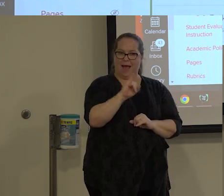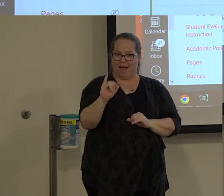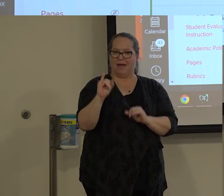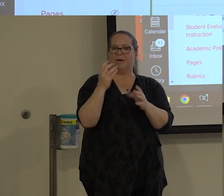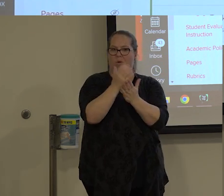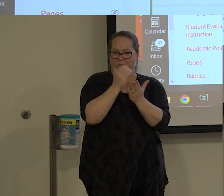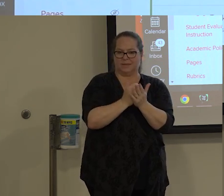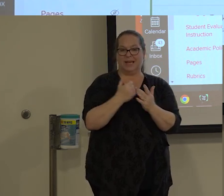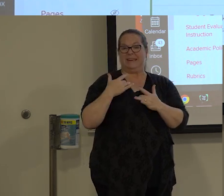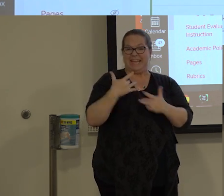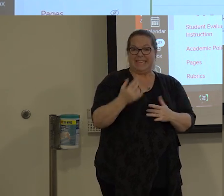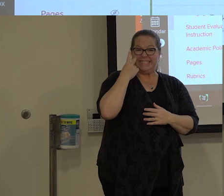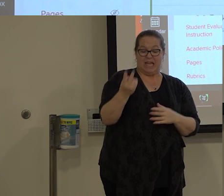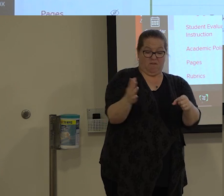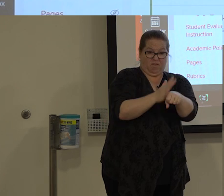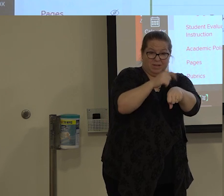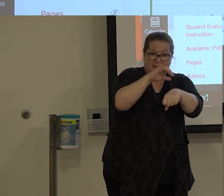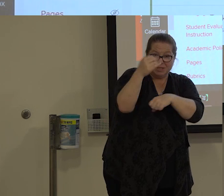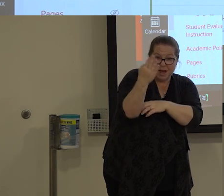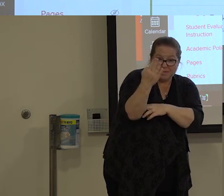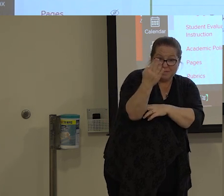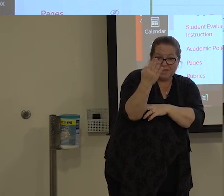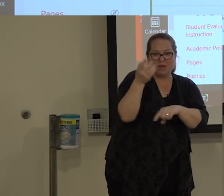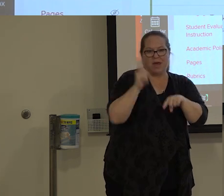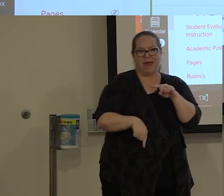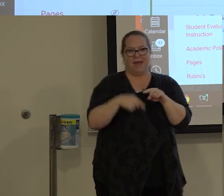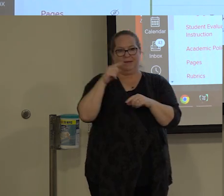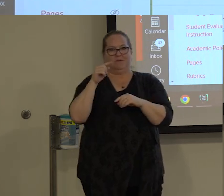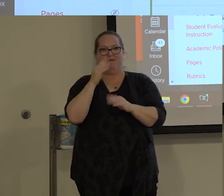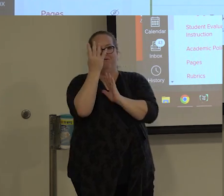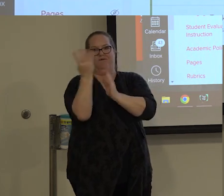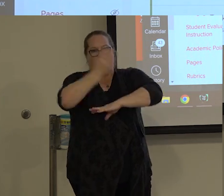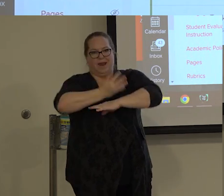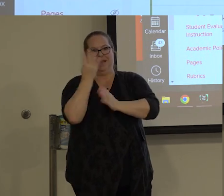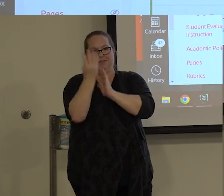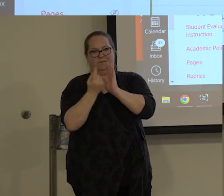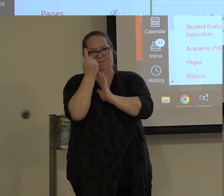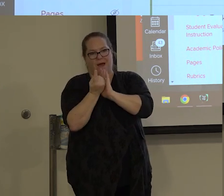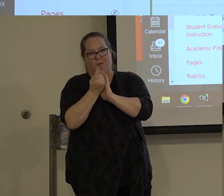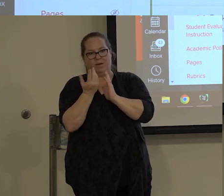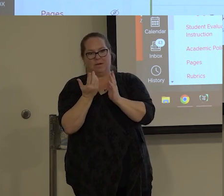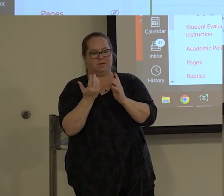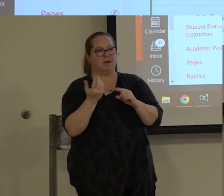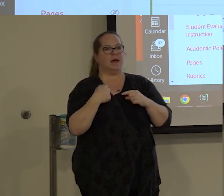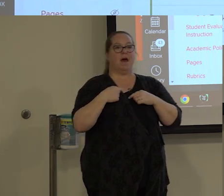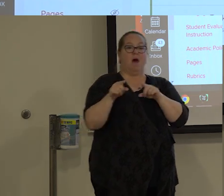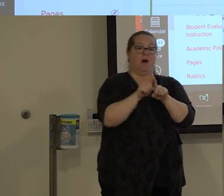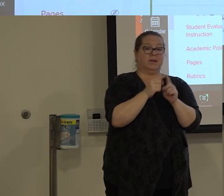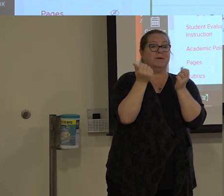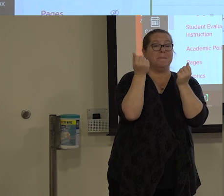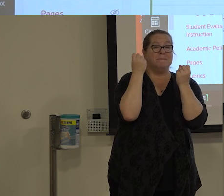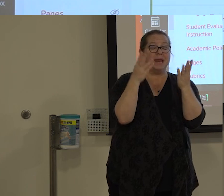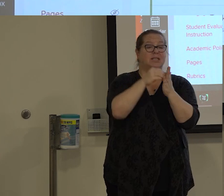we tend to see students who have full-time jobs during the day and so who can't sign up for our four-day-a-week classes. And we have a good number